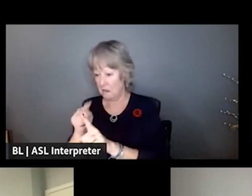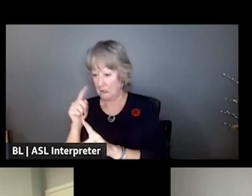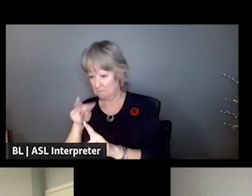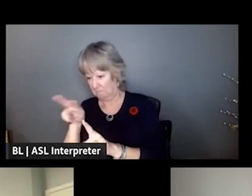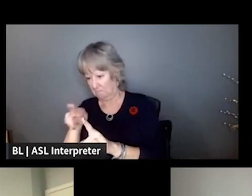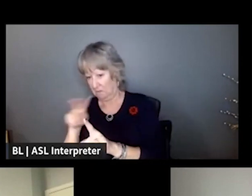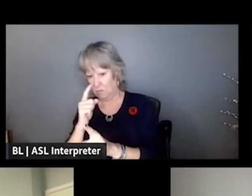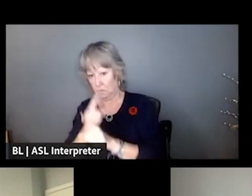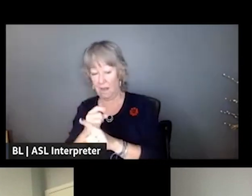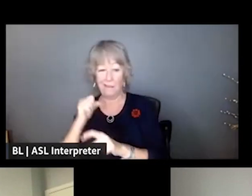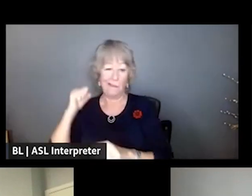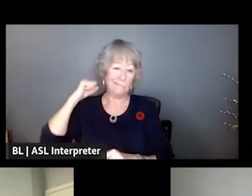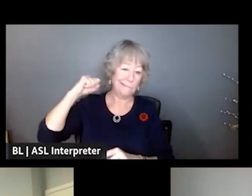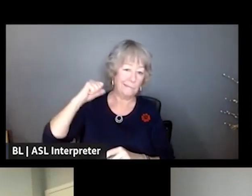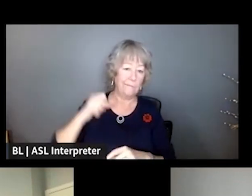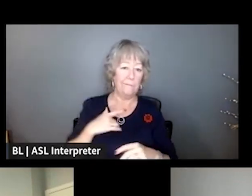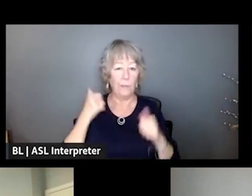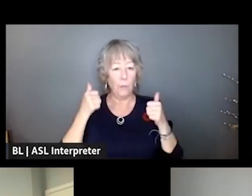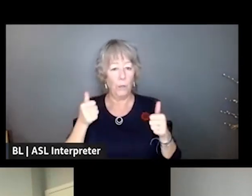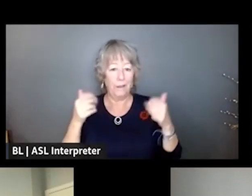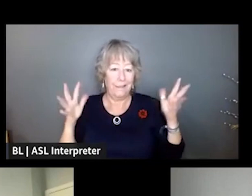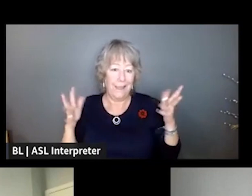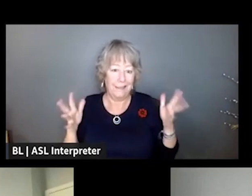give a fist pump. That's